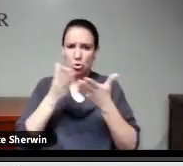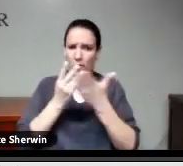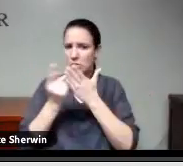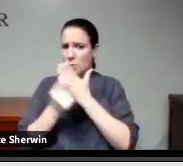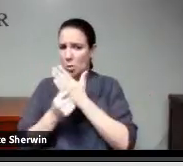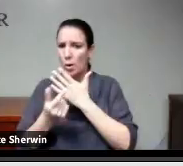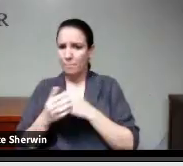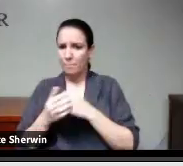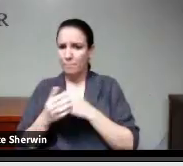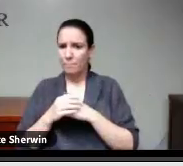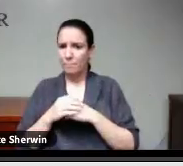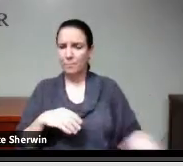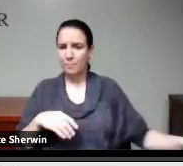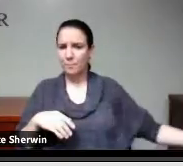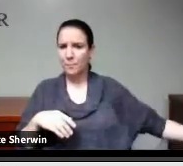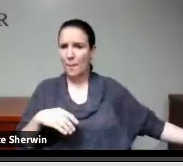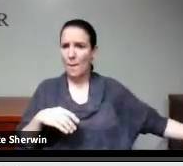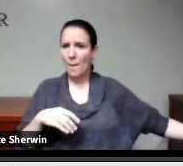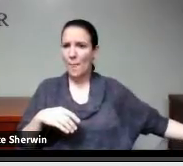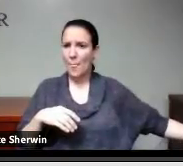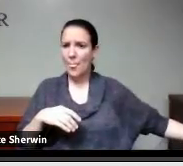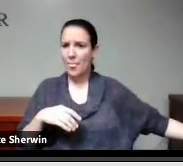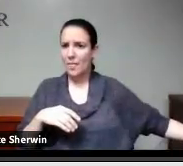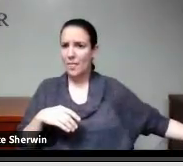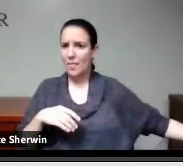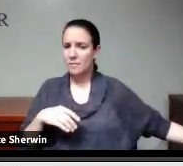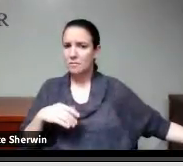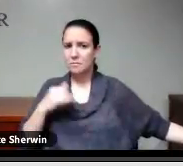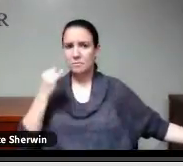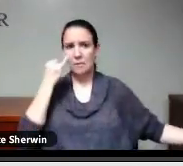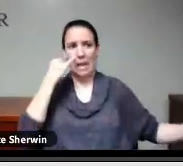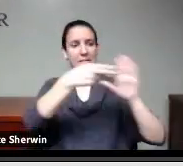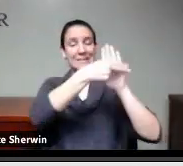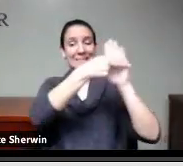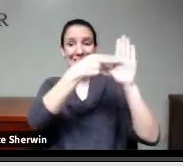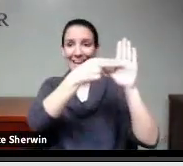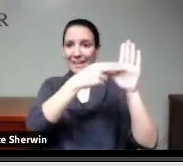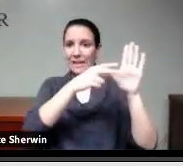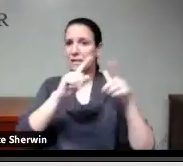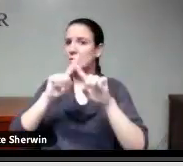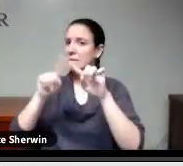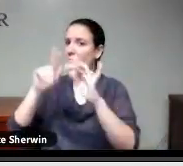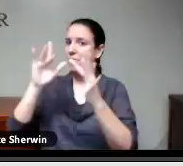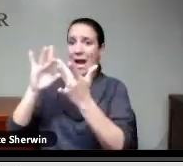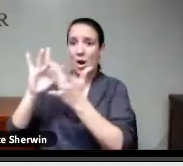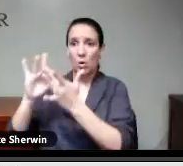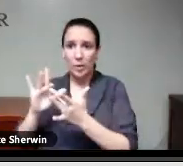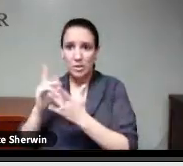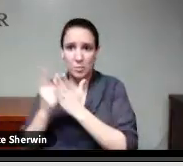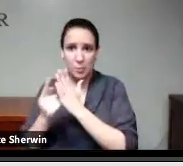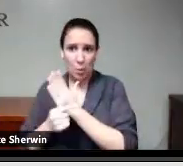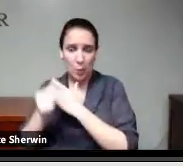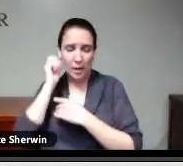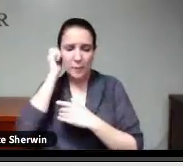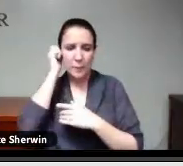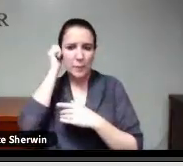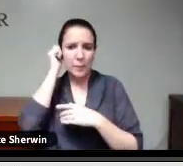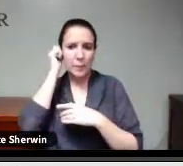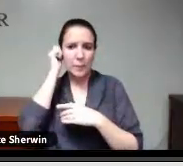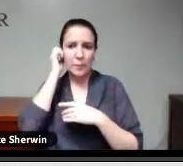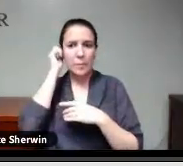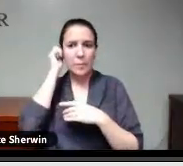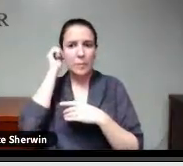example. Whether it's signage or different kinds of outreach programs, different kinds of services that we might offer to our user